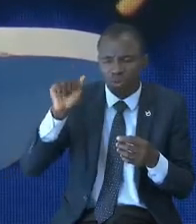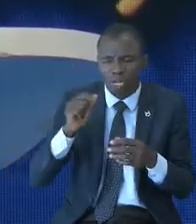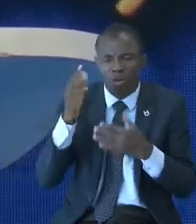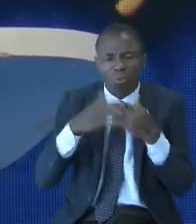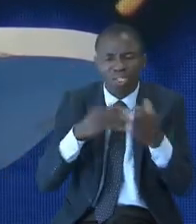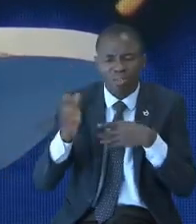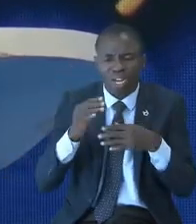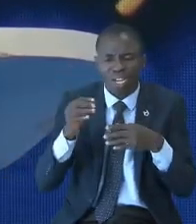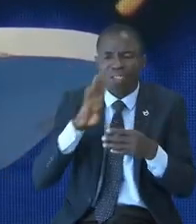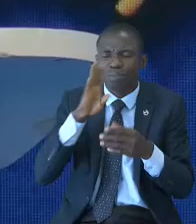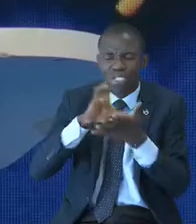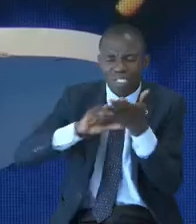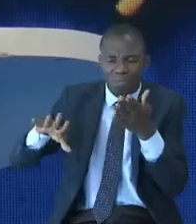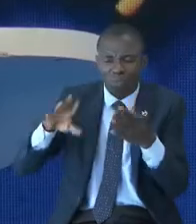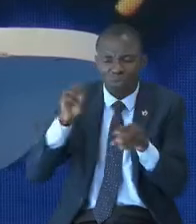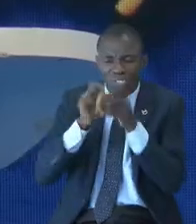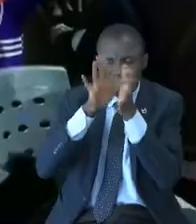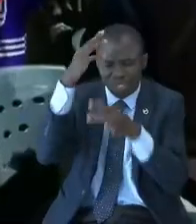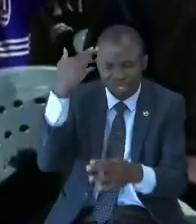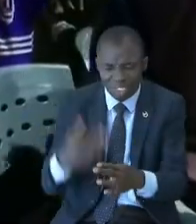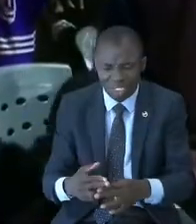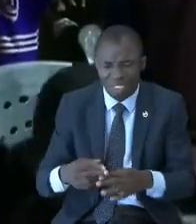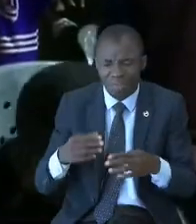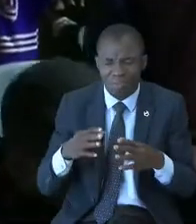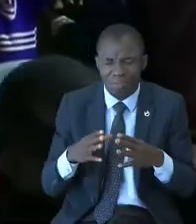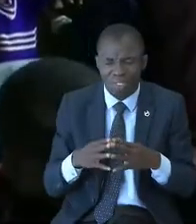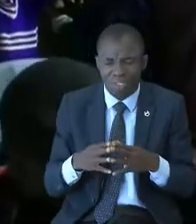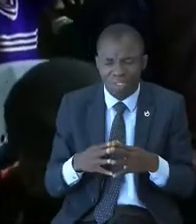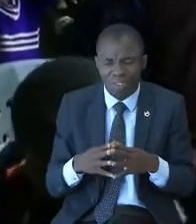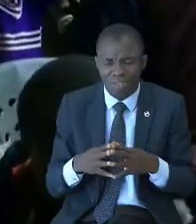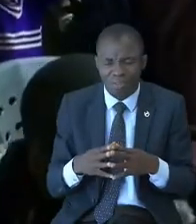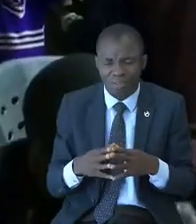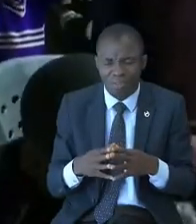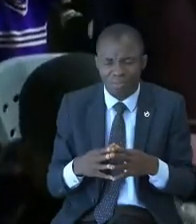be removed in Jesus' name.